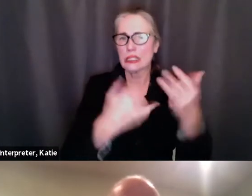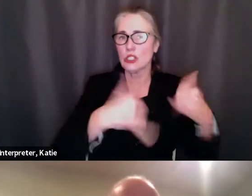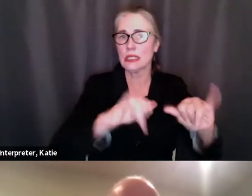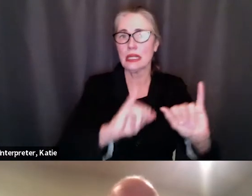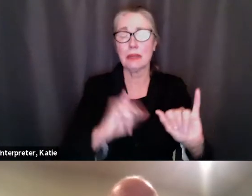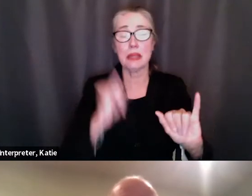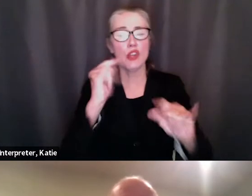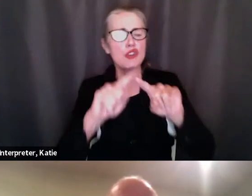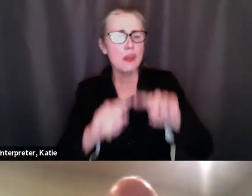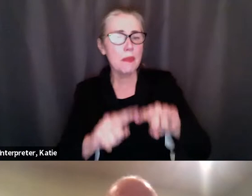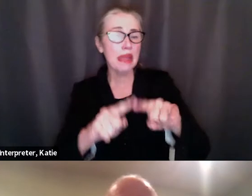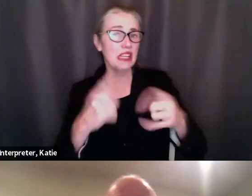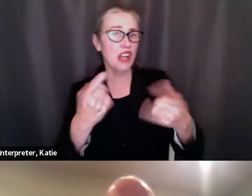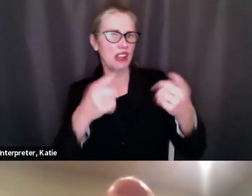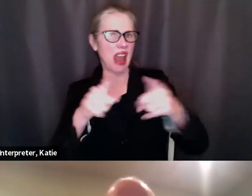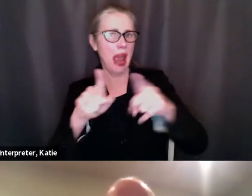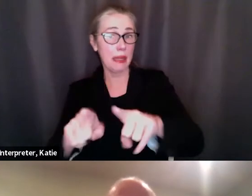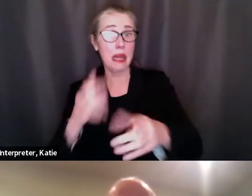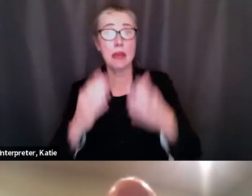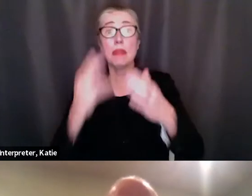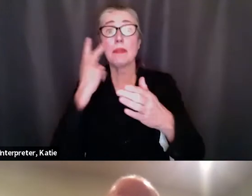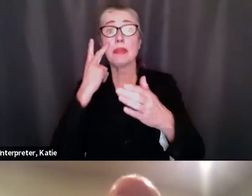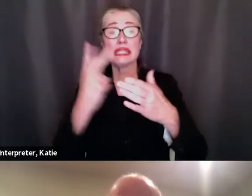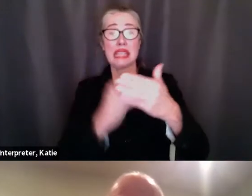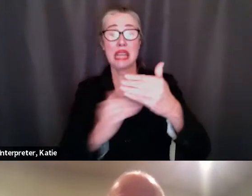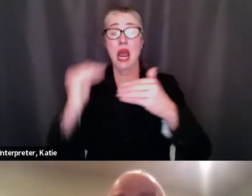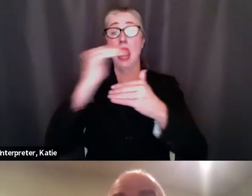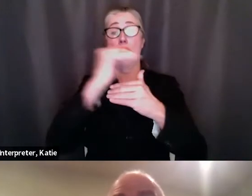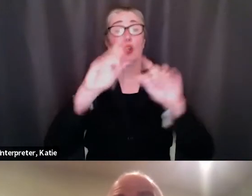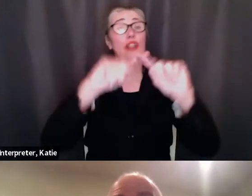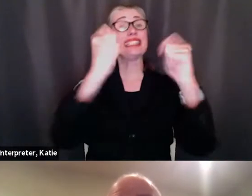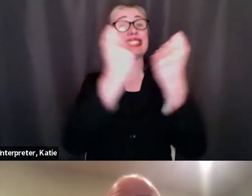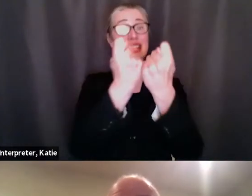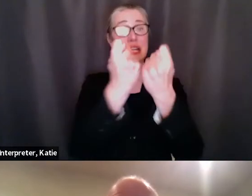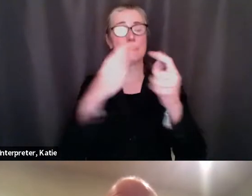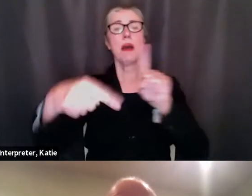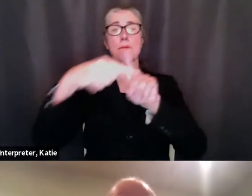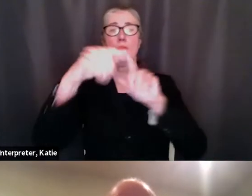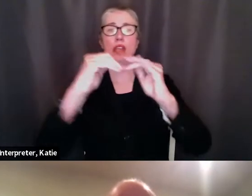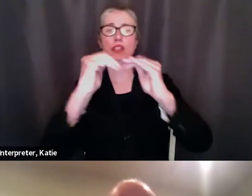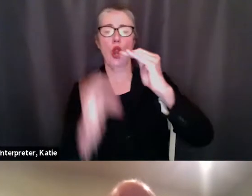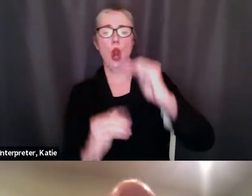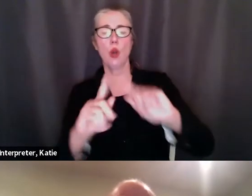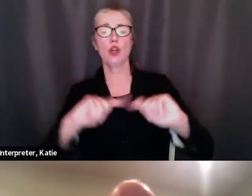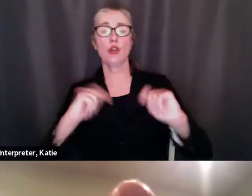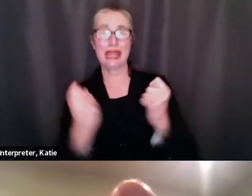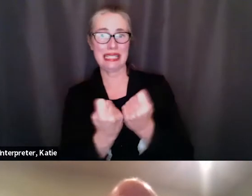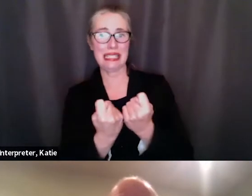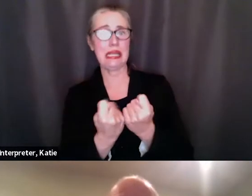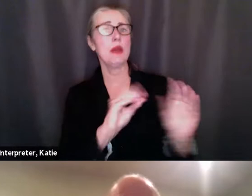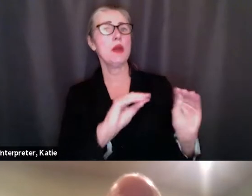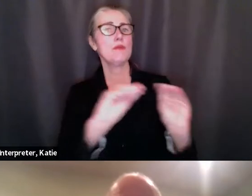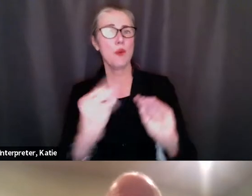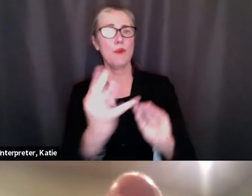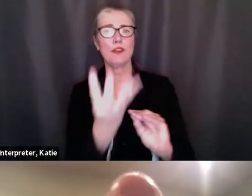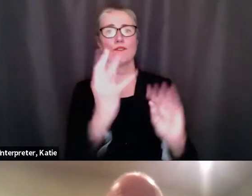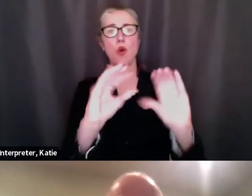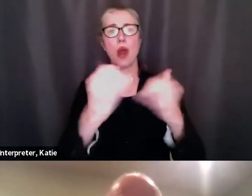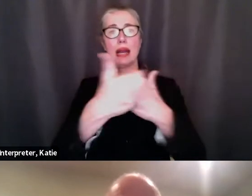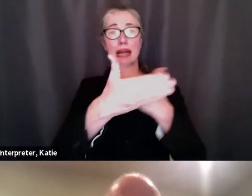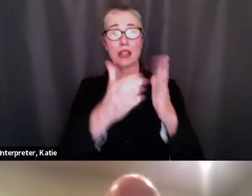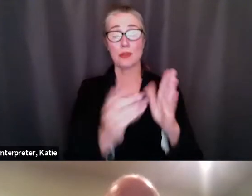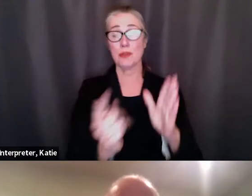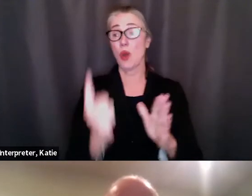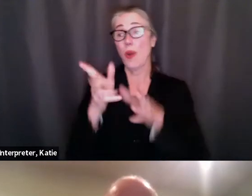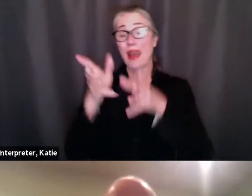we will probably see both an upper grade team and a lower grade team move into four of the new classrooms and leaving one to be used as a